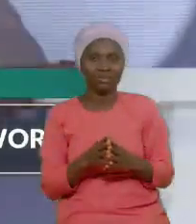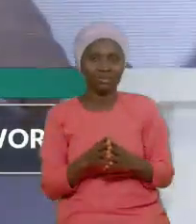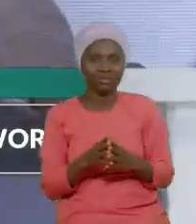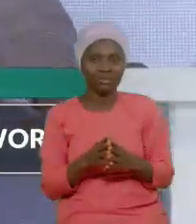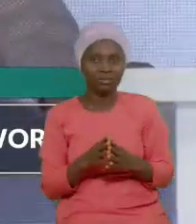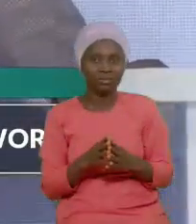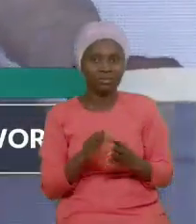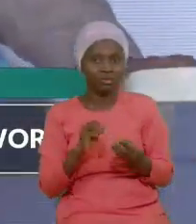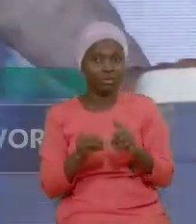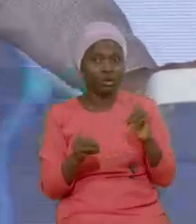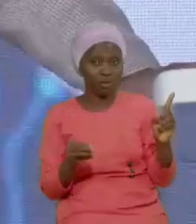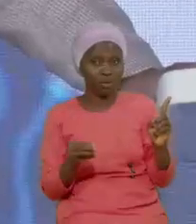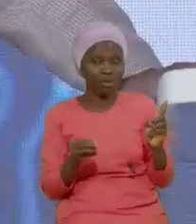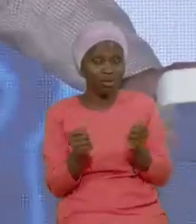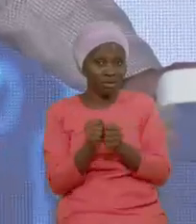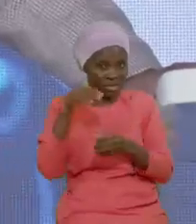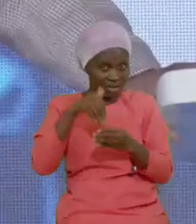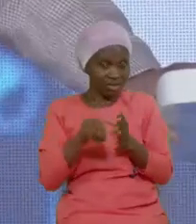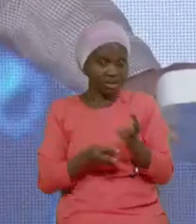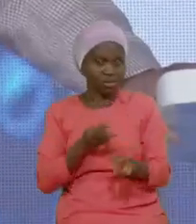Number one is the inner world.